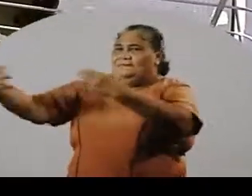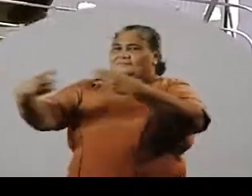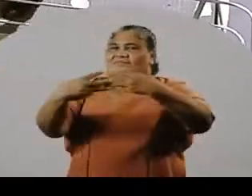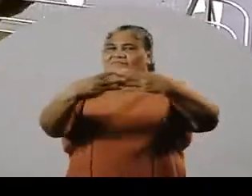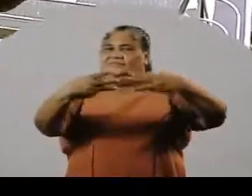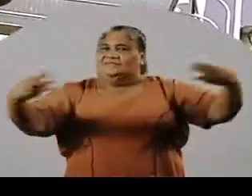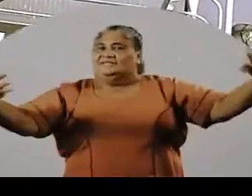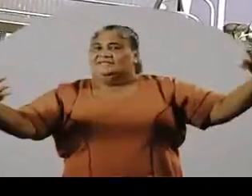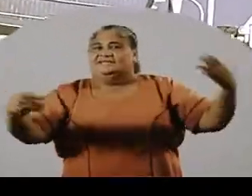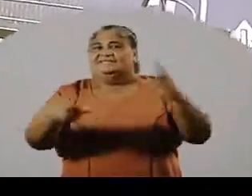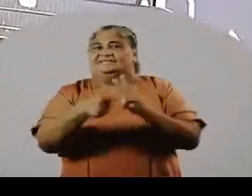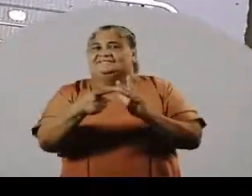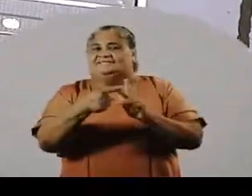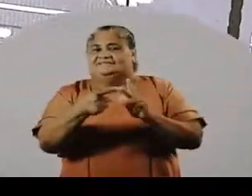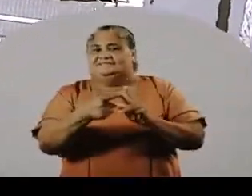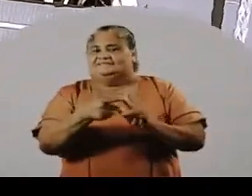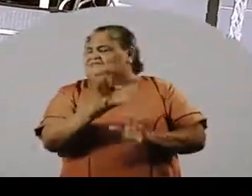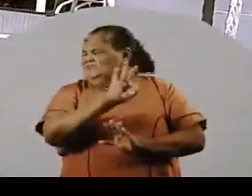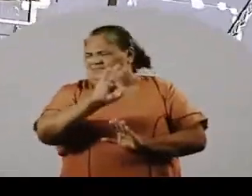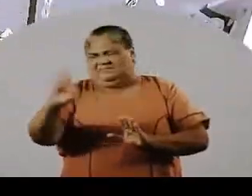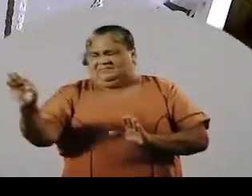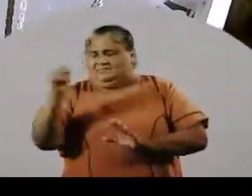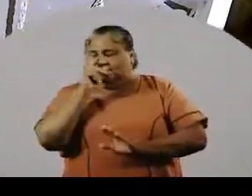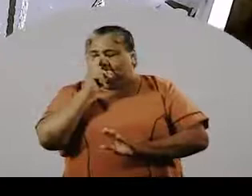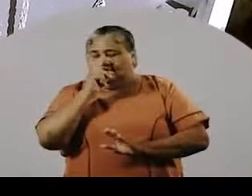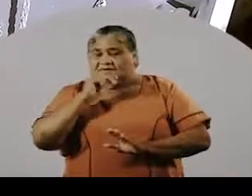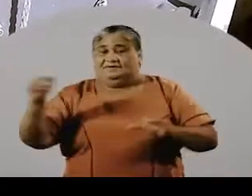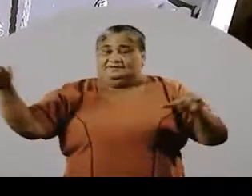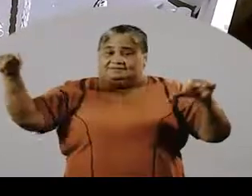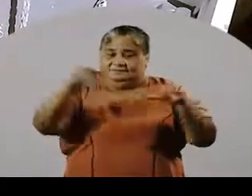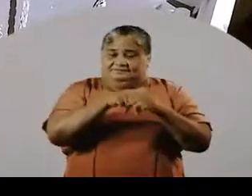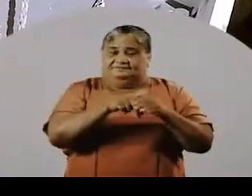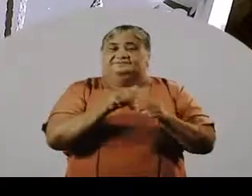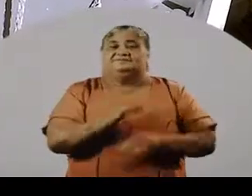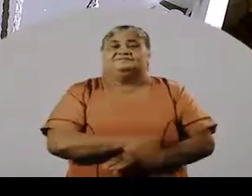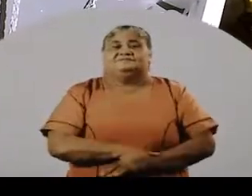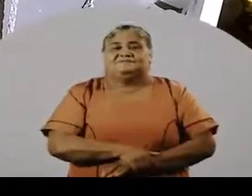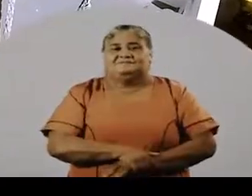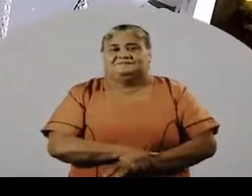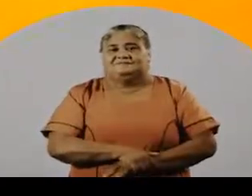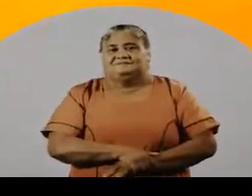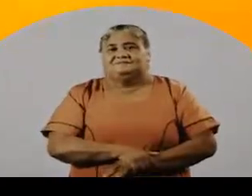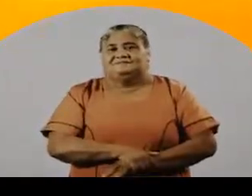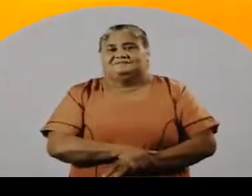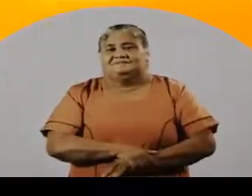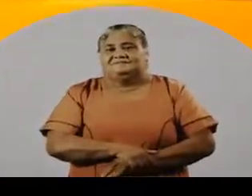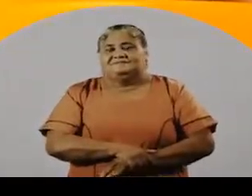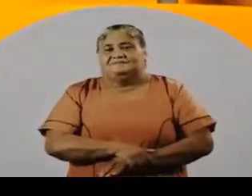I e tau mamau mai pui pui mai si vaenga o le vaa e le fatanga I nai ni pasese.